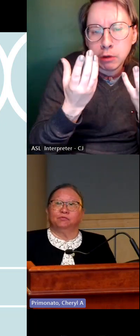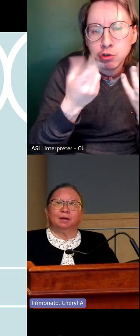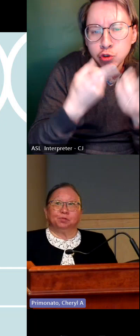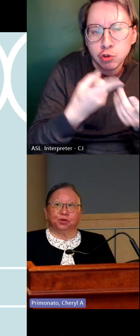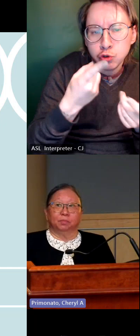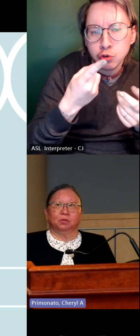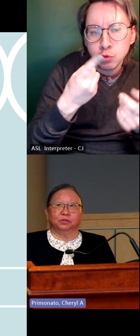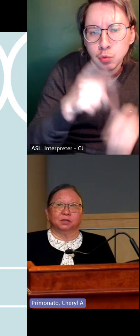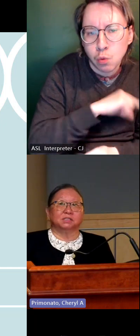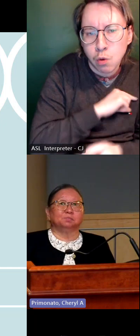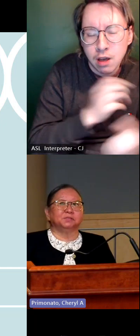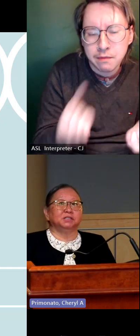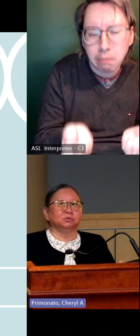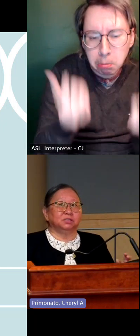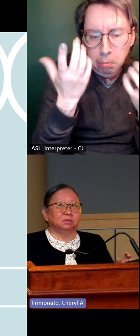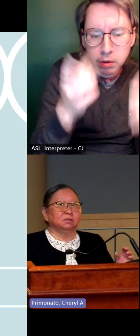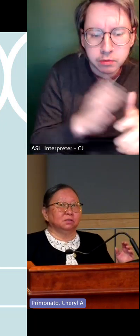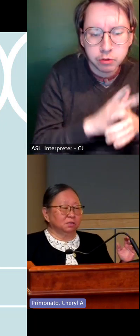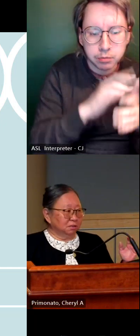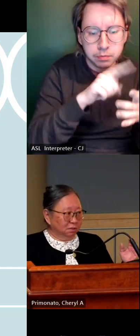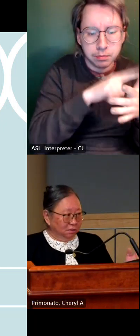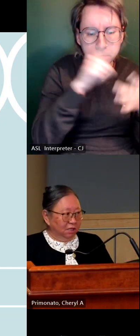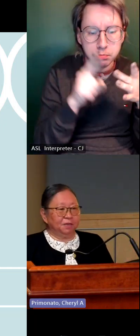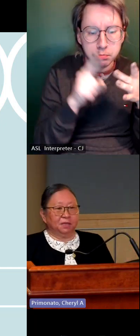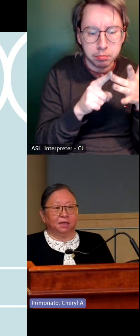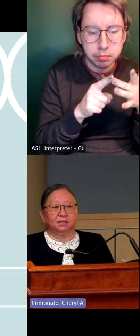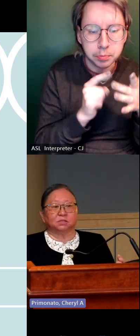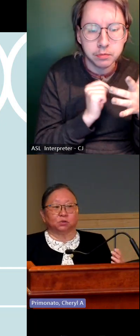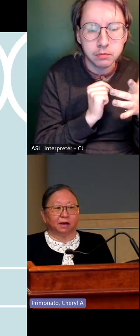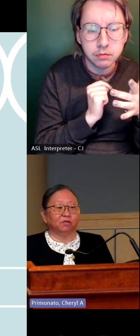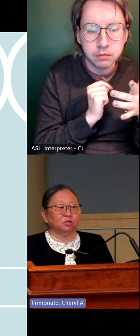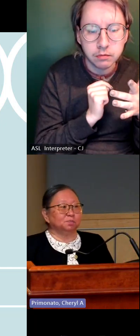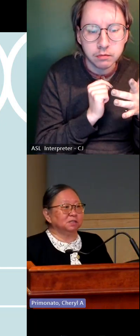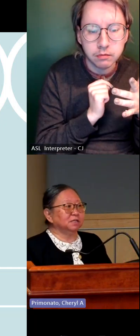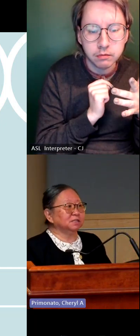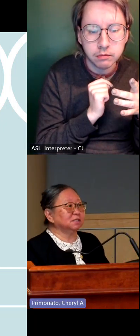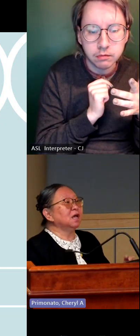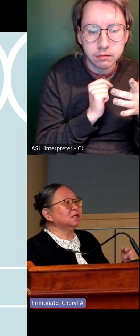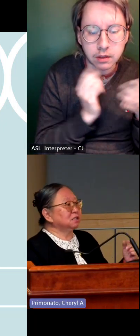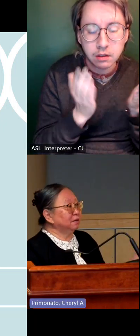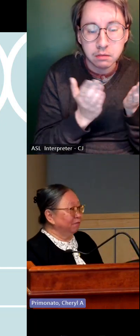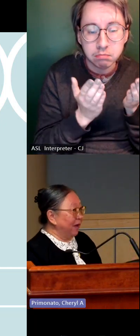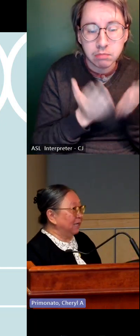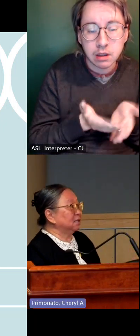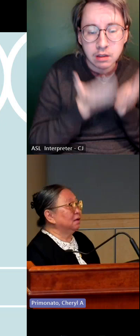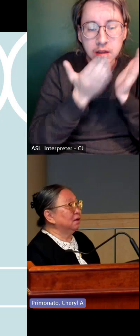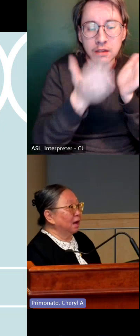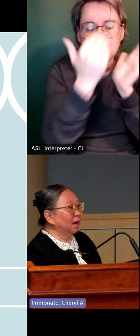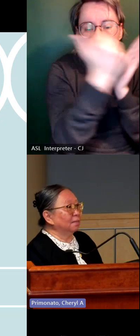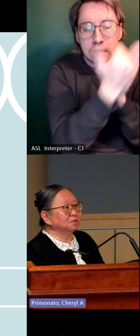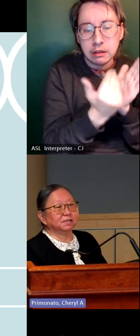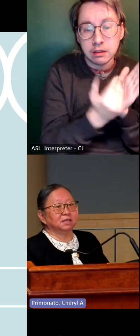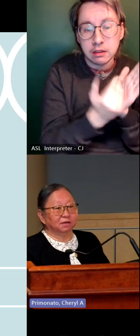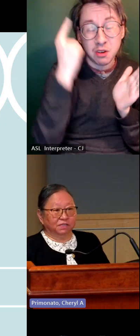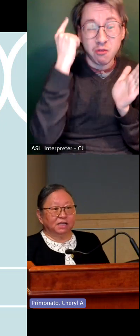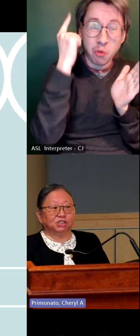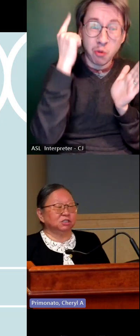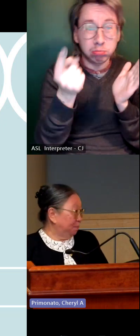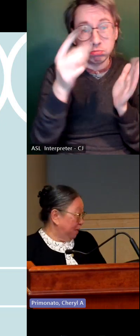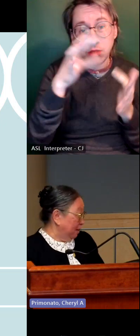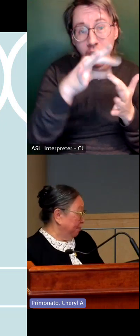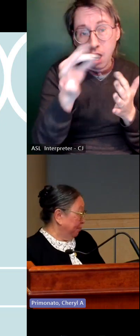will provide procurement with a list of potential DBEs or diverse businesses to invite, to send